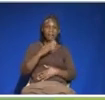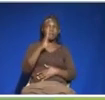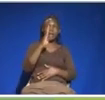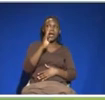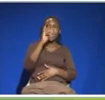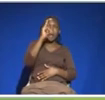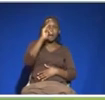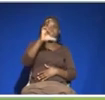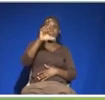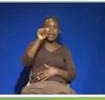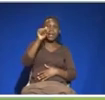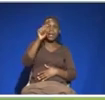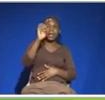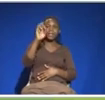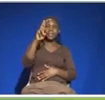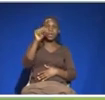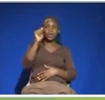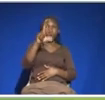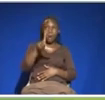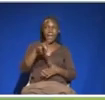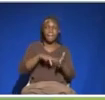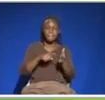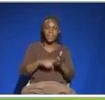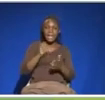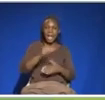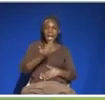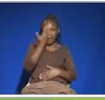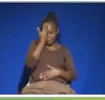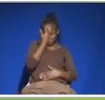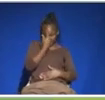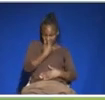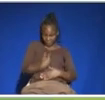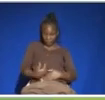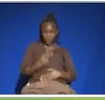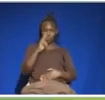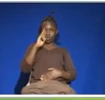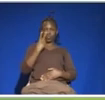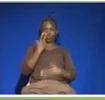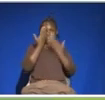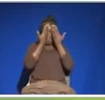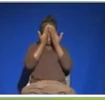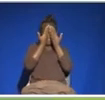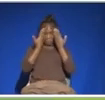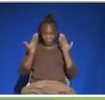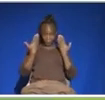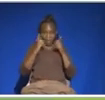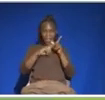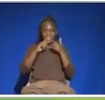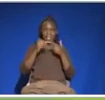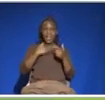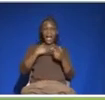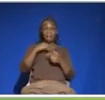That means they can be divided into 2 equal parts, while others have